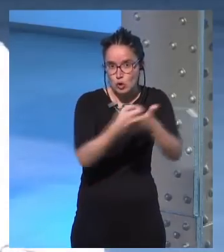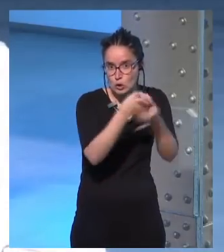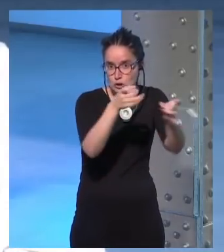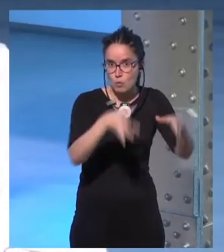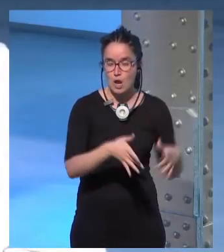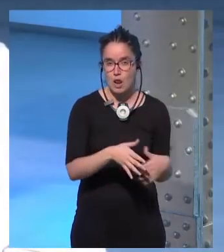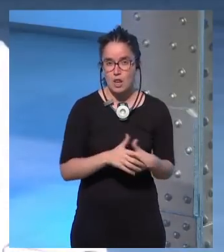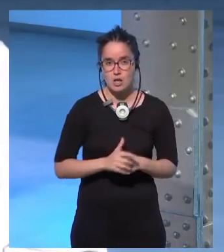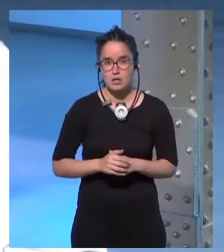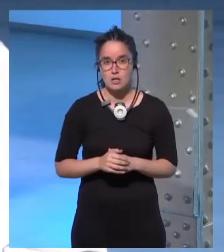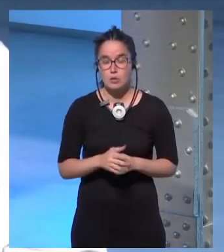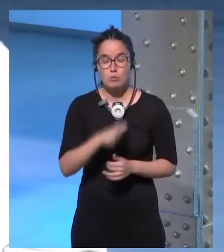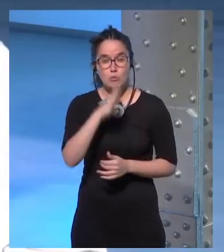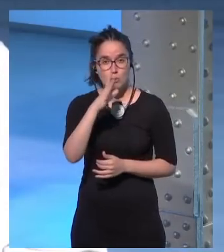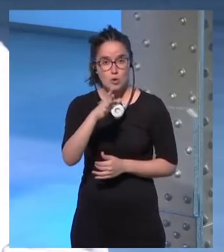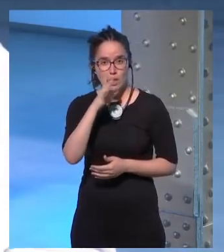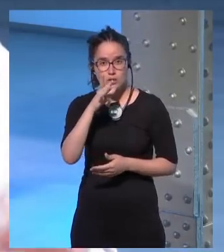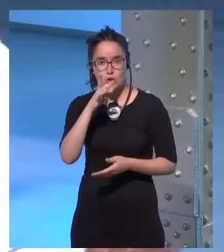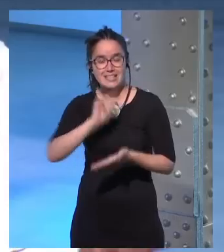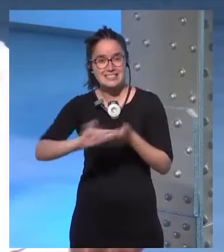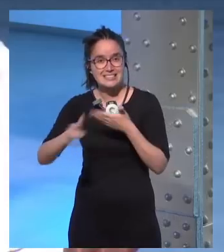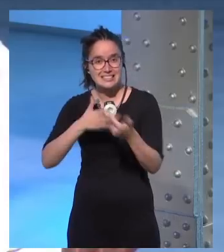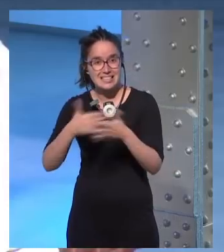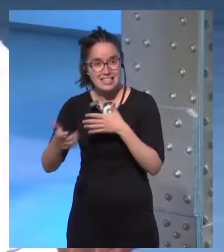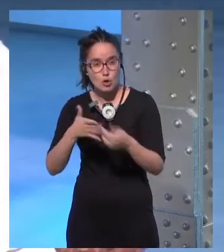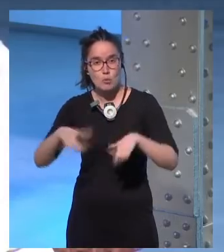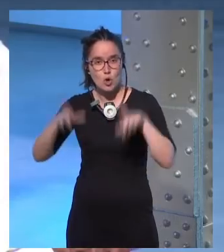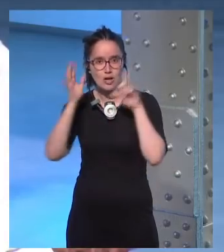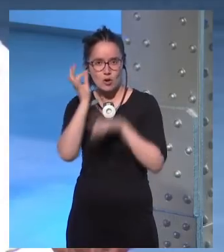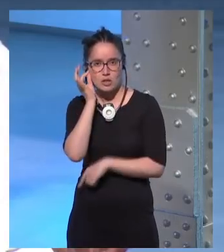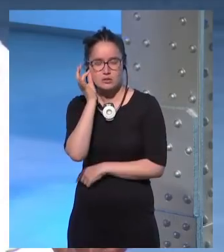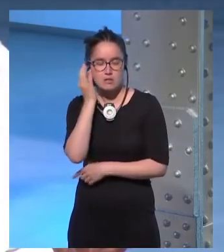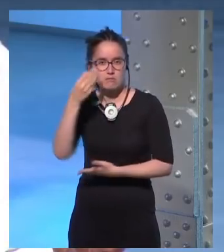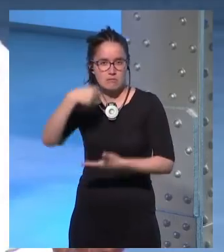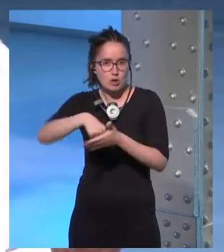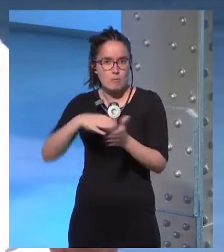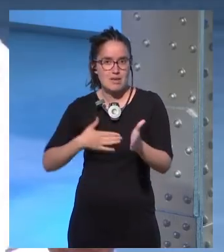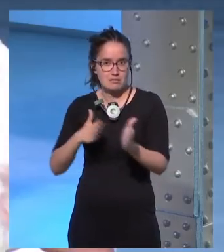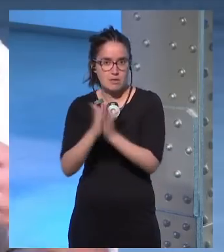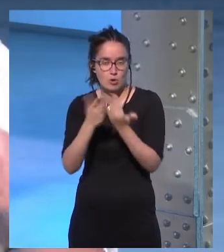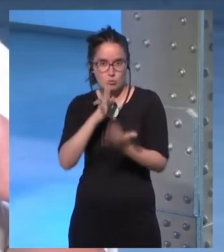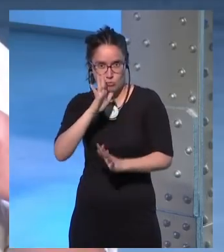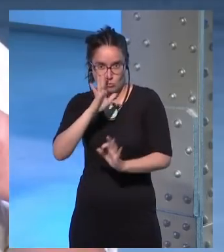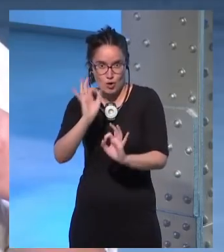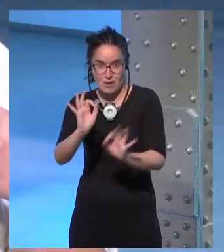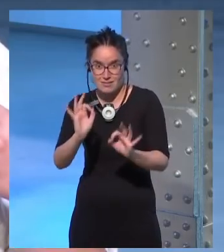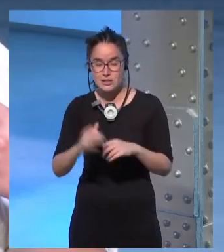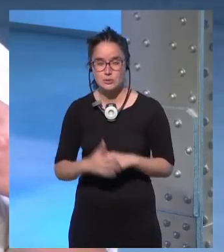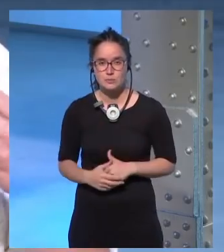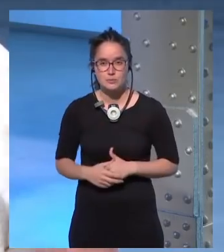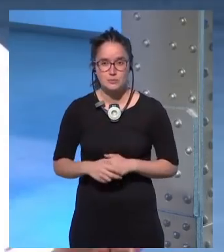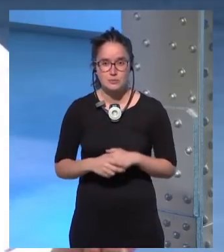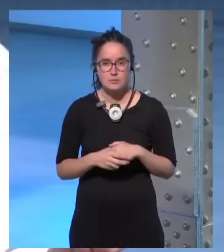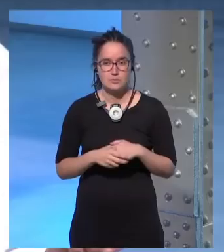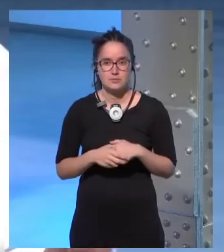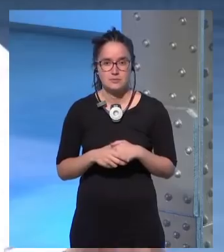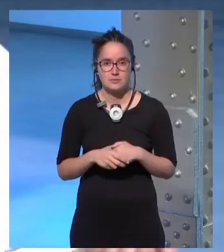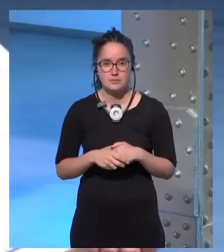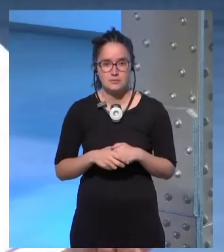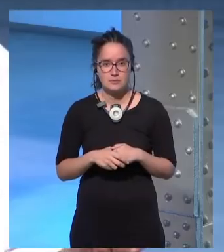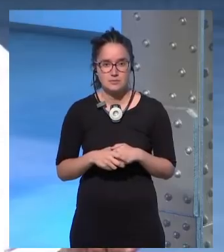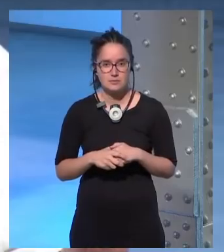the heroines that I've written. And I also was very much informed by my research